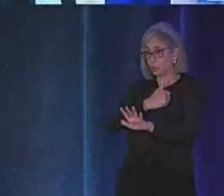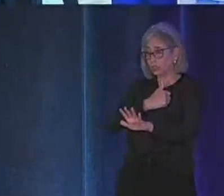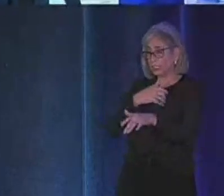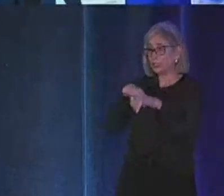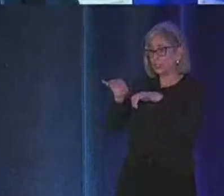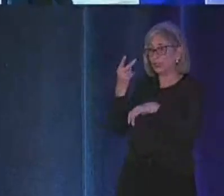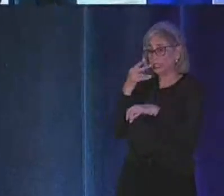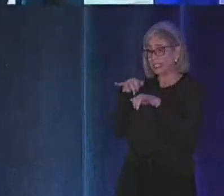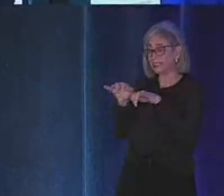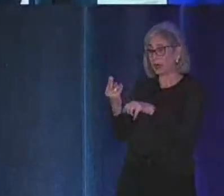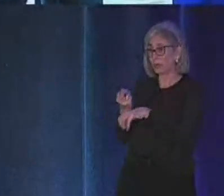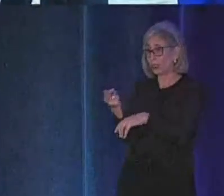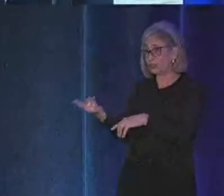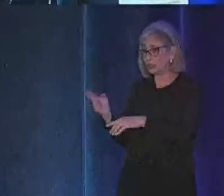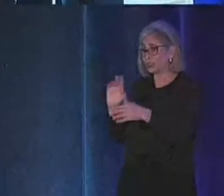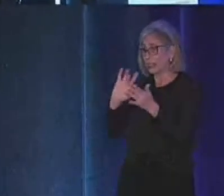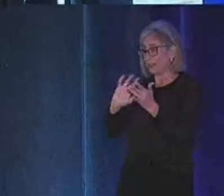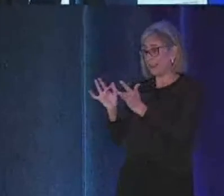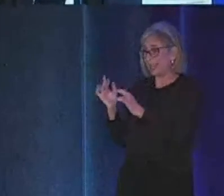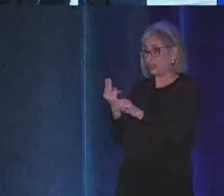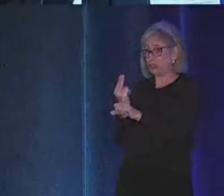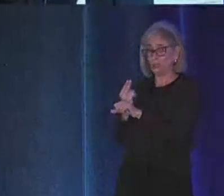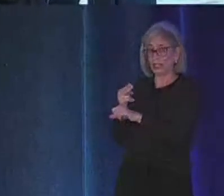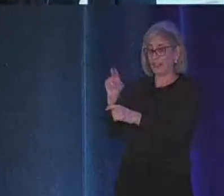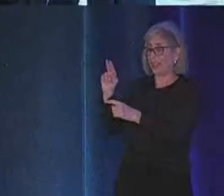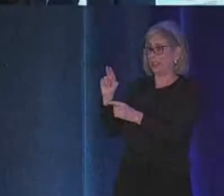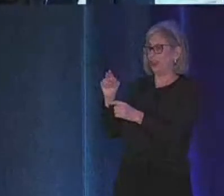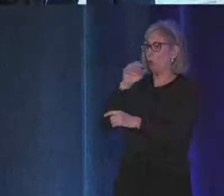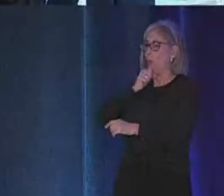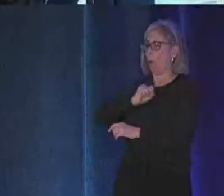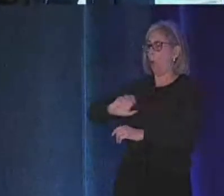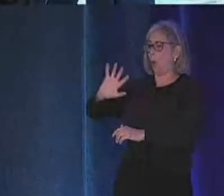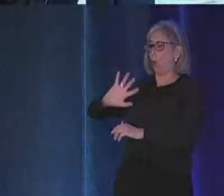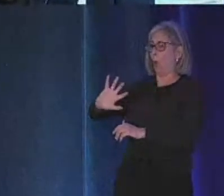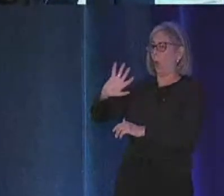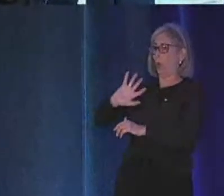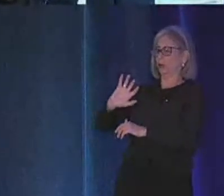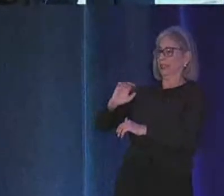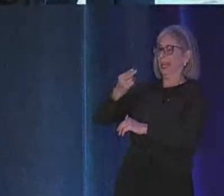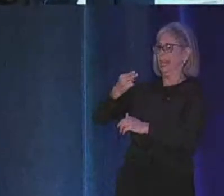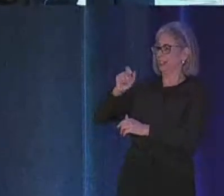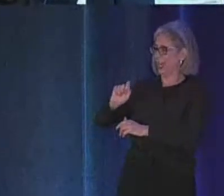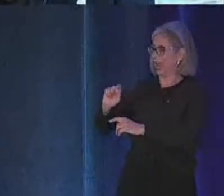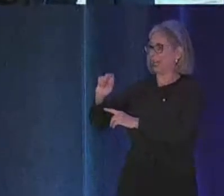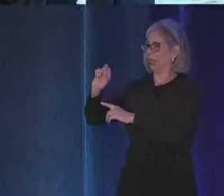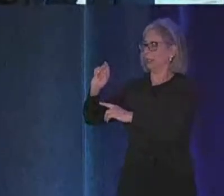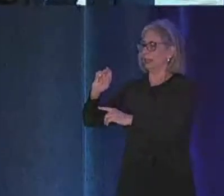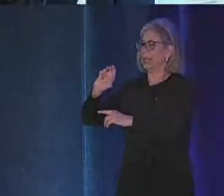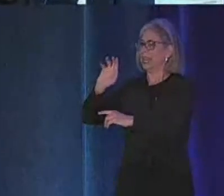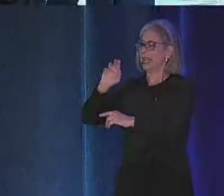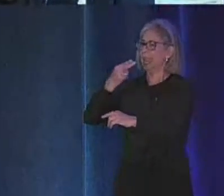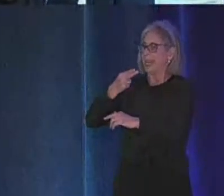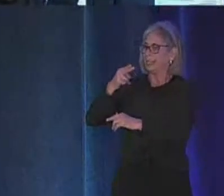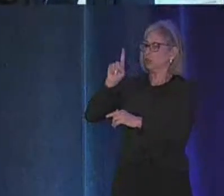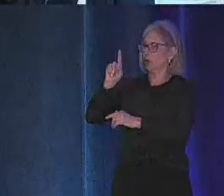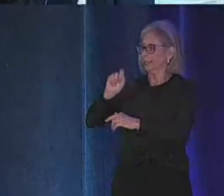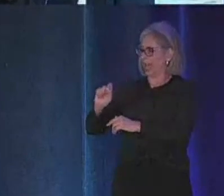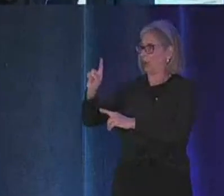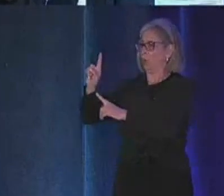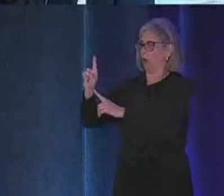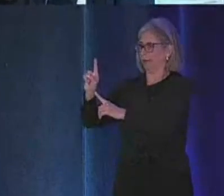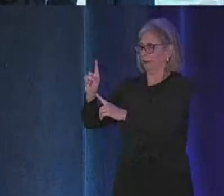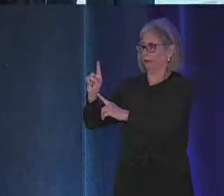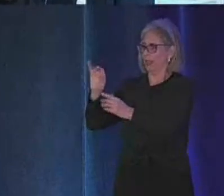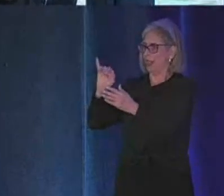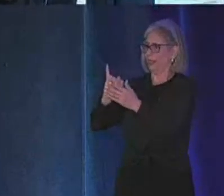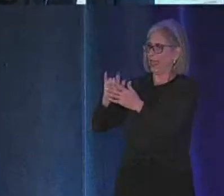still see some resources on the net using the antiquated H.1, H1.1, where